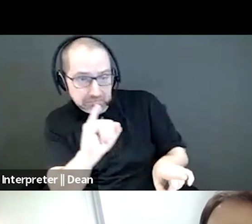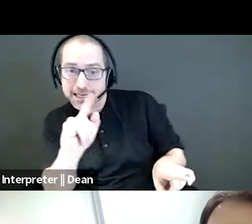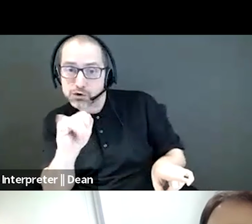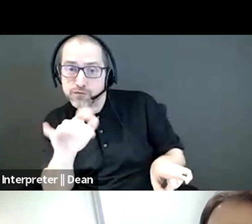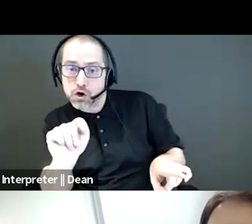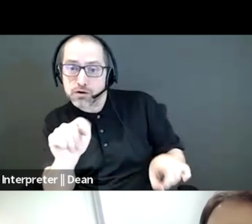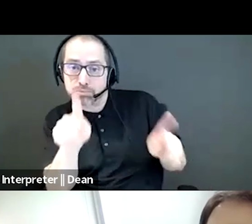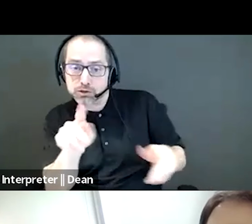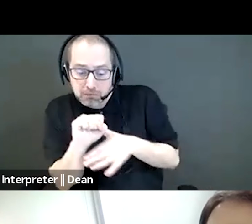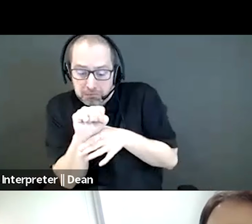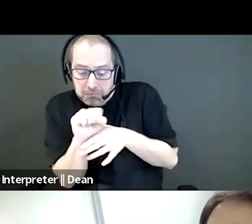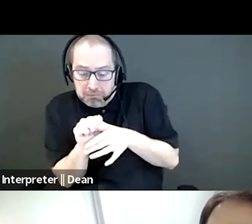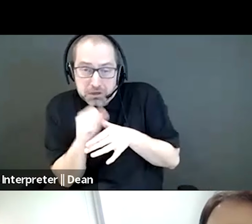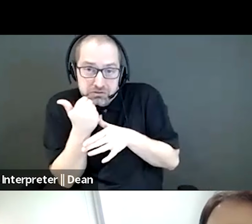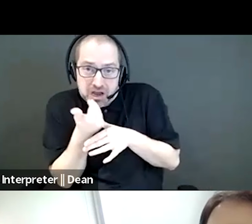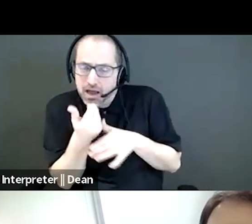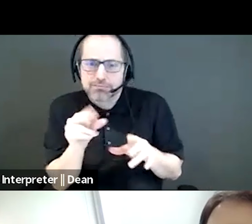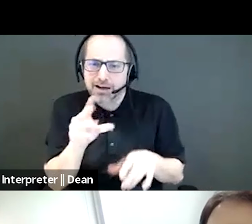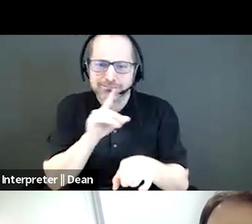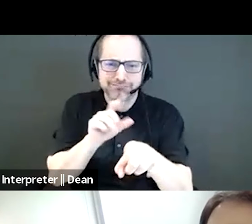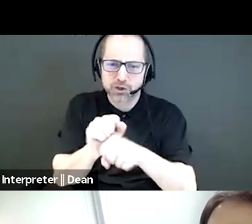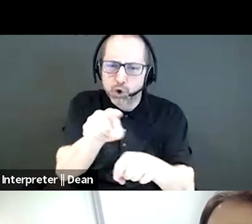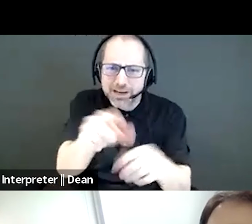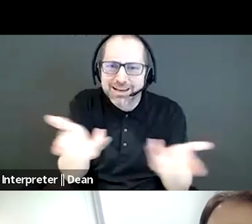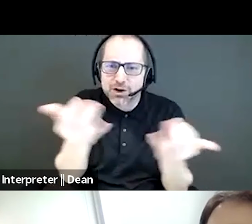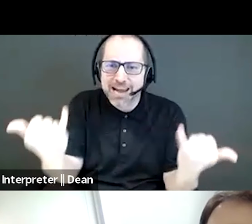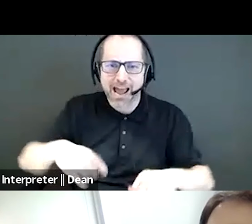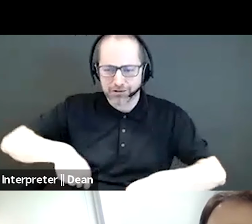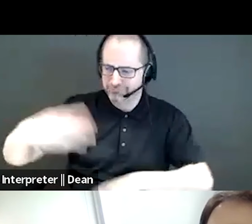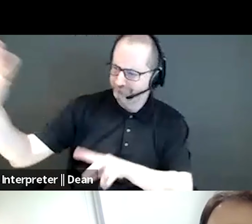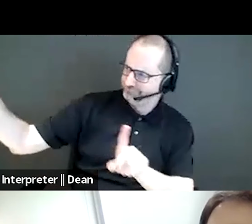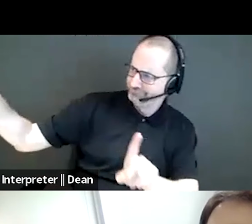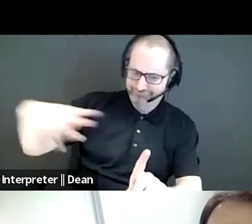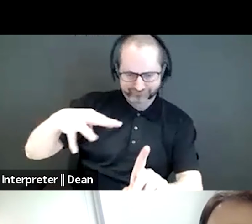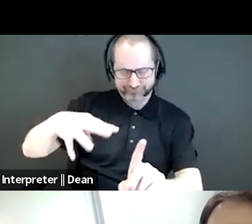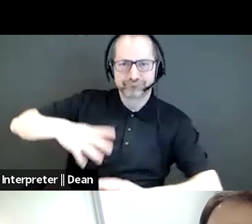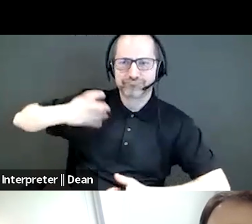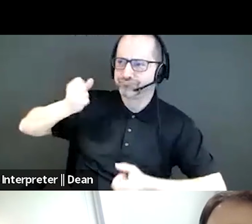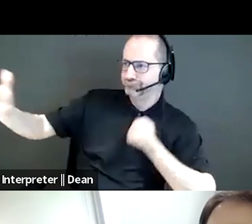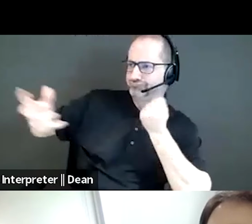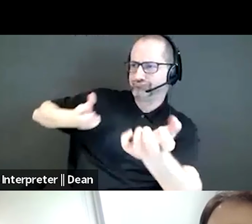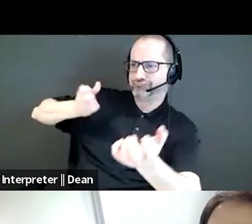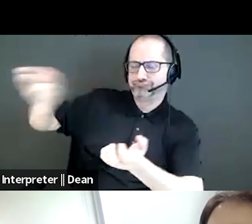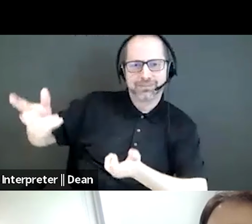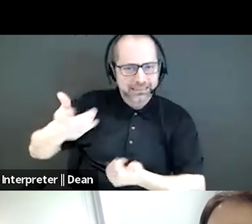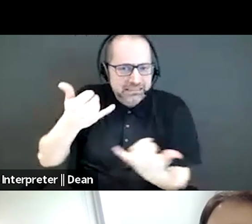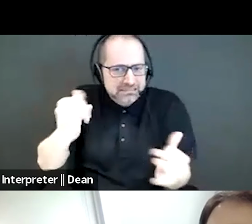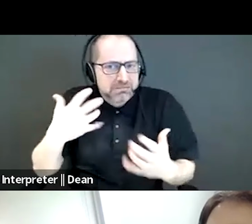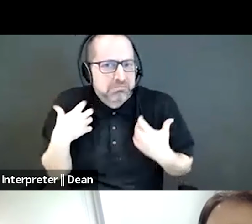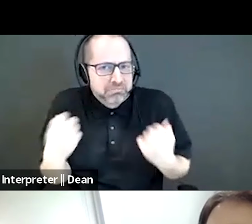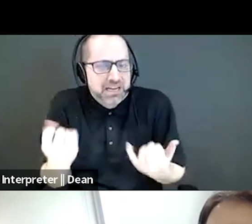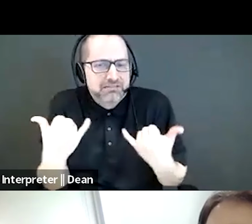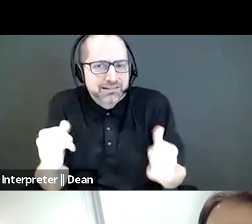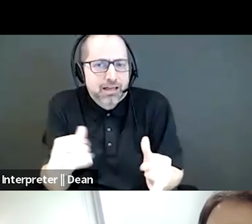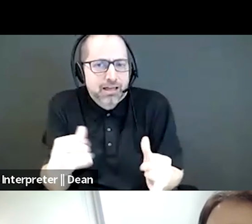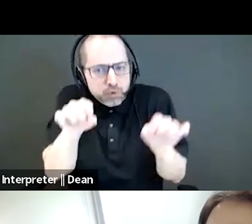true. yeah, so I don't think you want it to limit yourself in terms of opportunities, or go, gee, I can't be